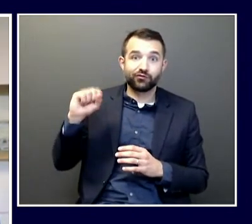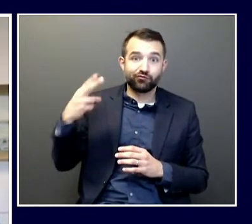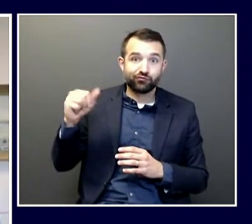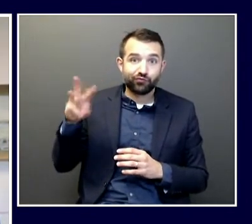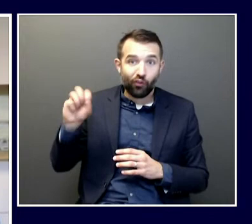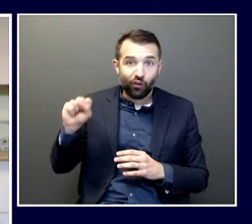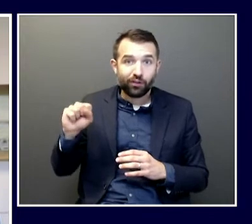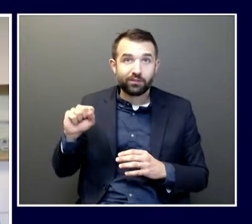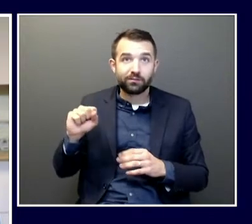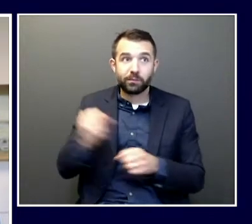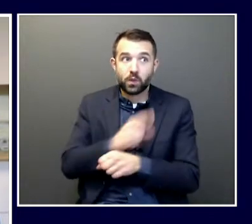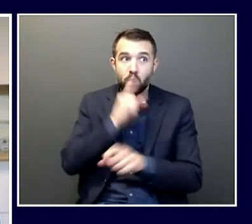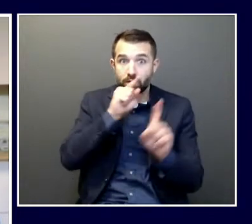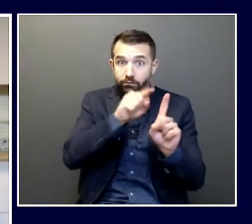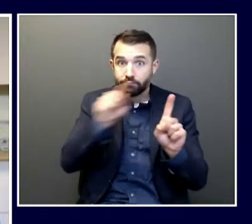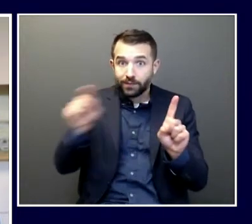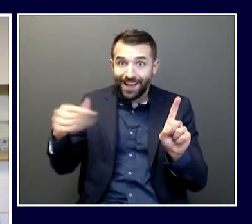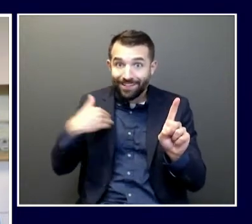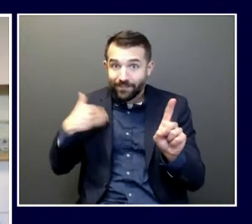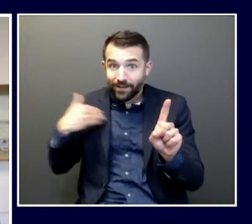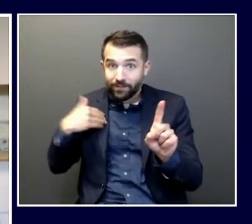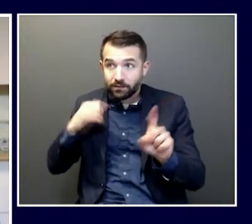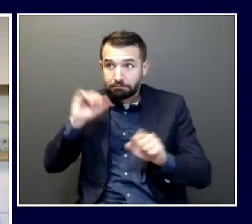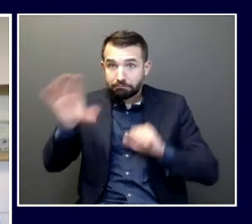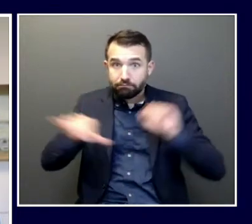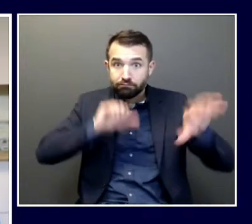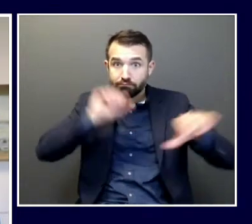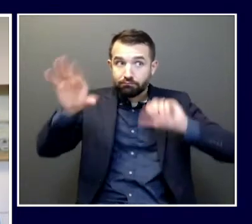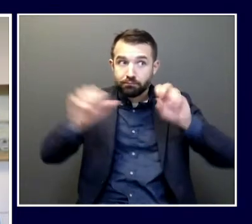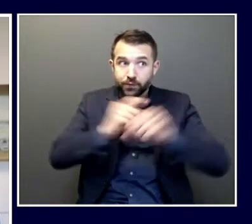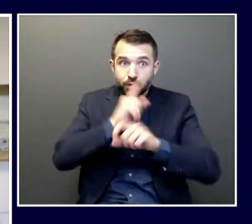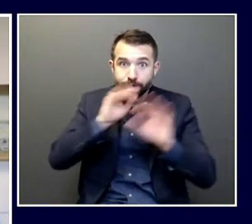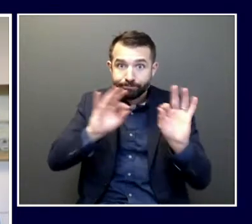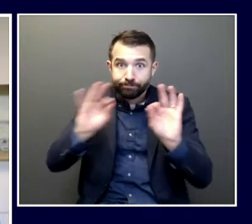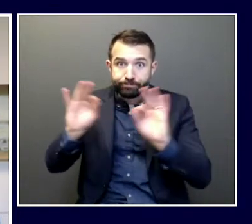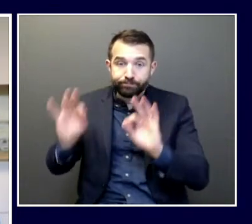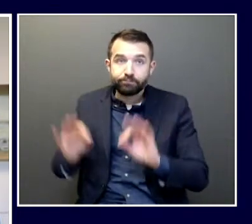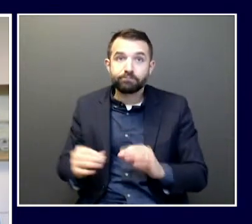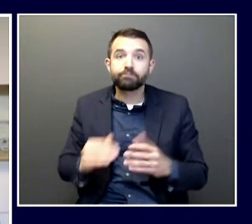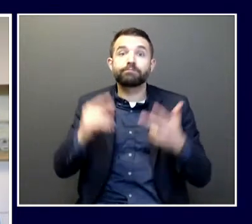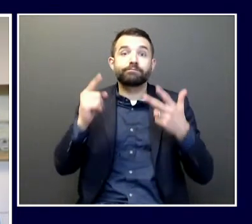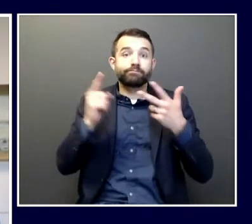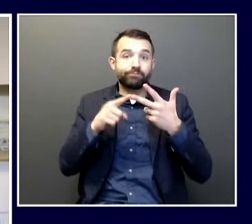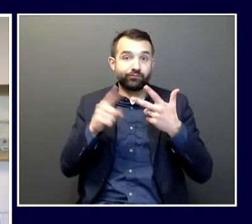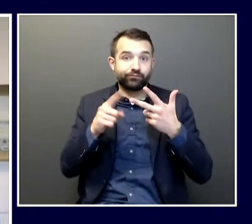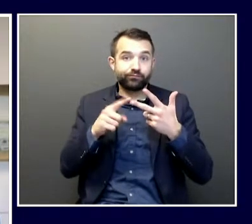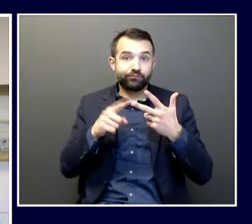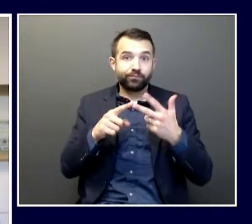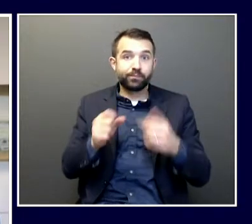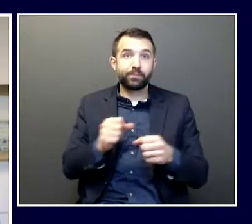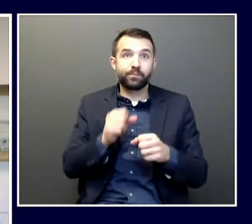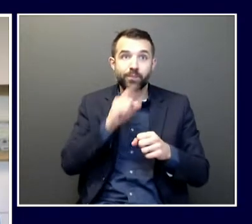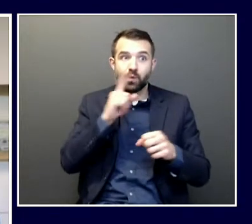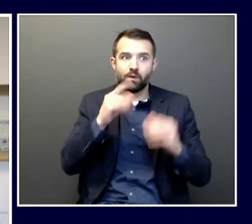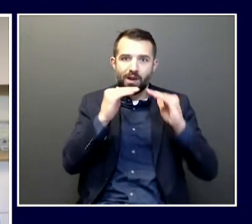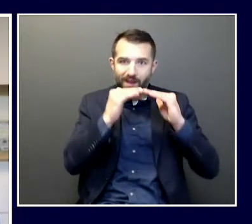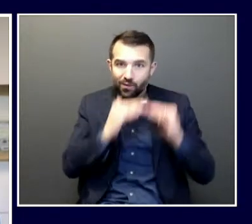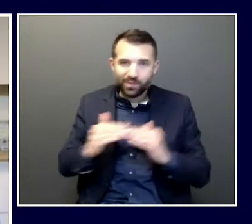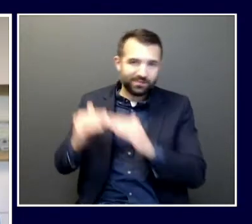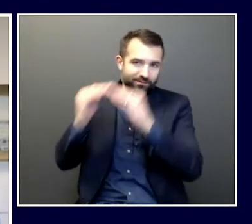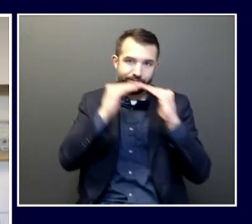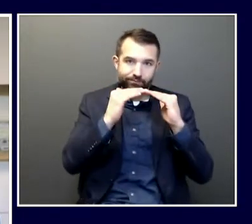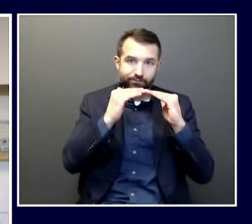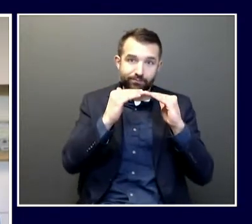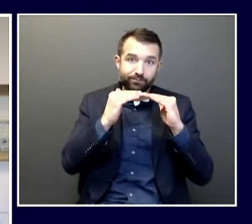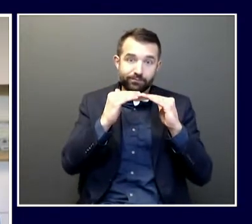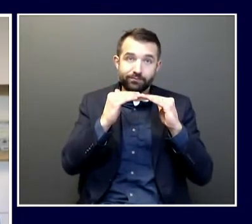possible. And then finally, the third element of this from a geographic equity perspective, but that we should also toss in other forms of